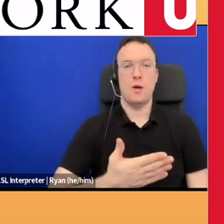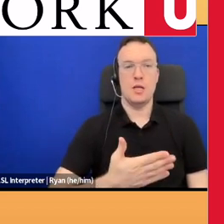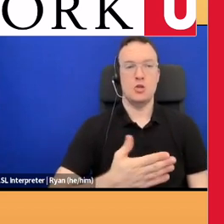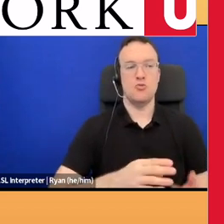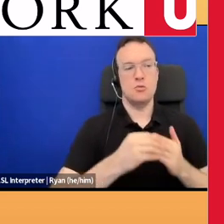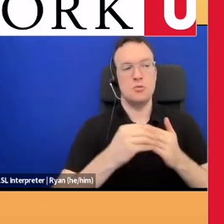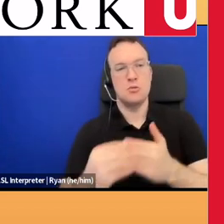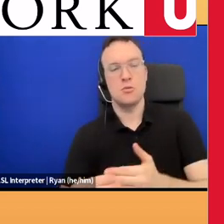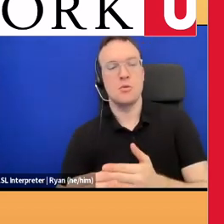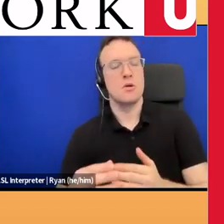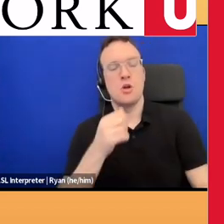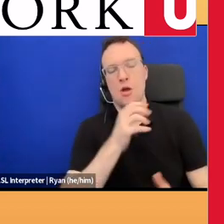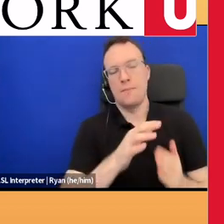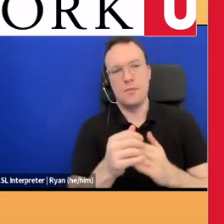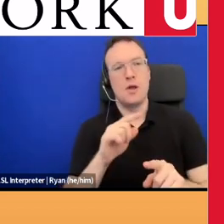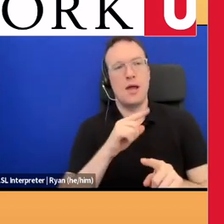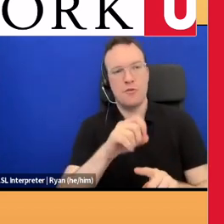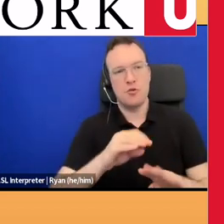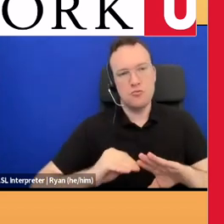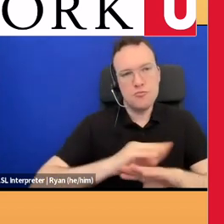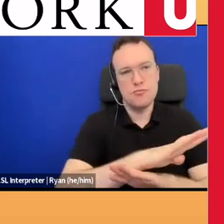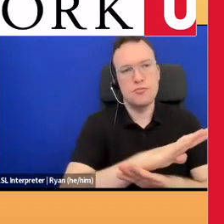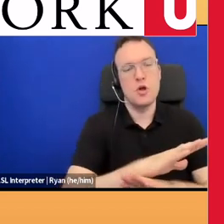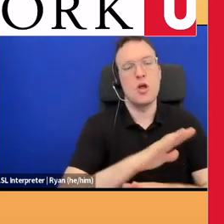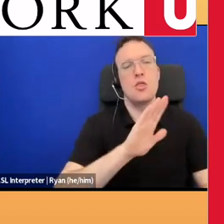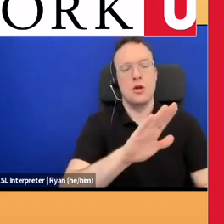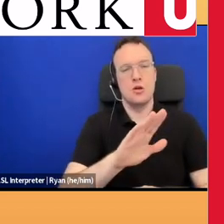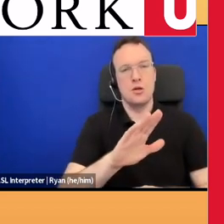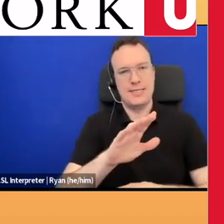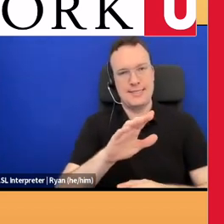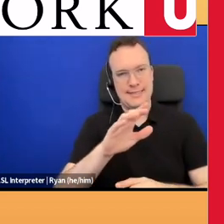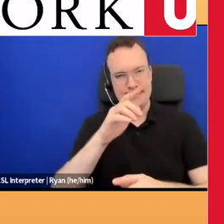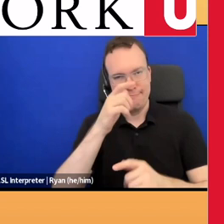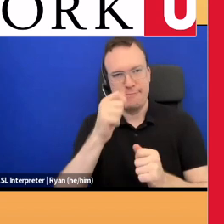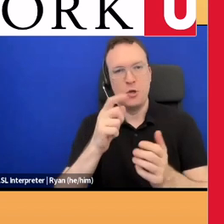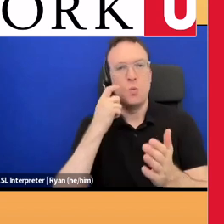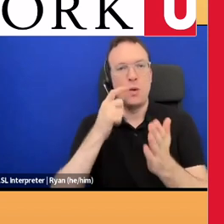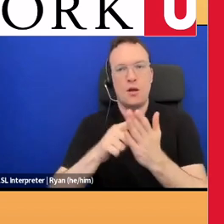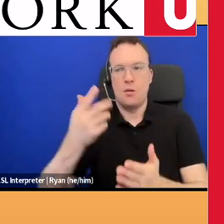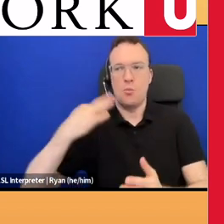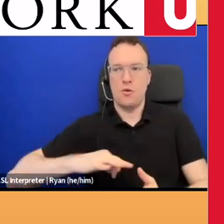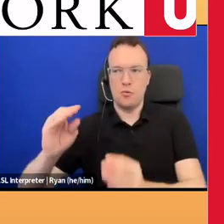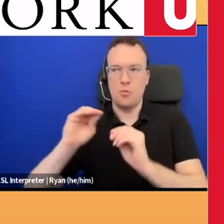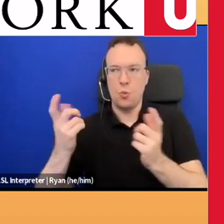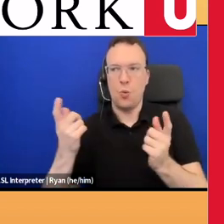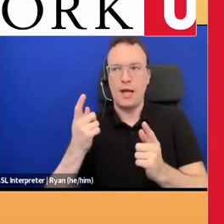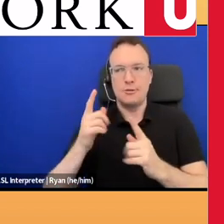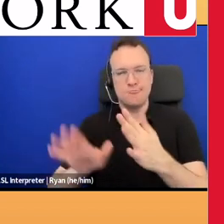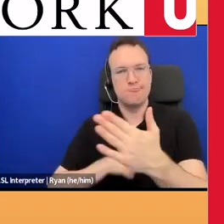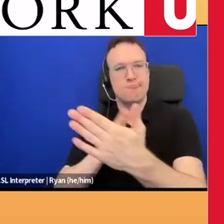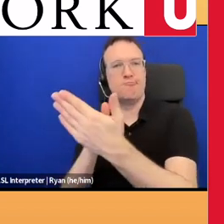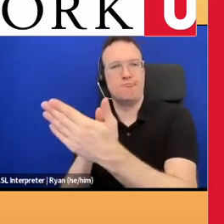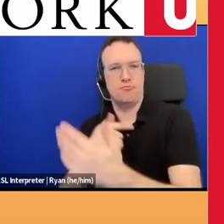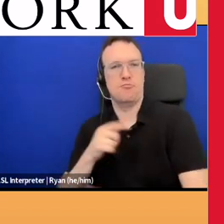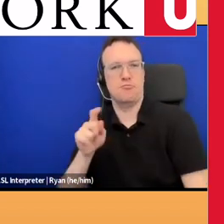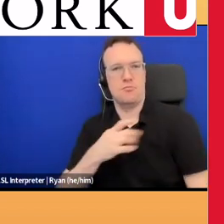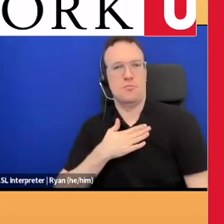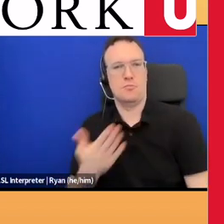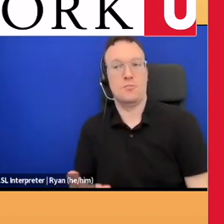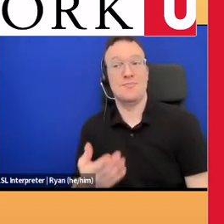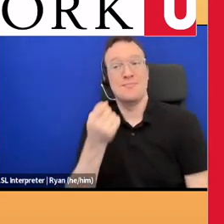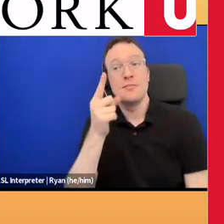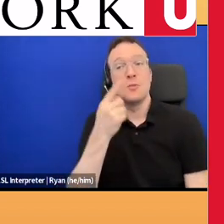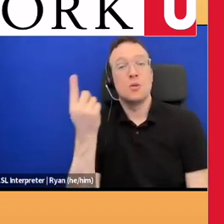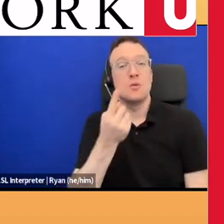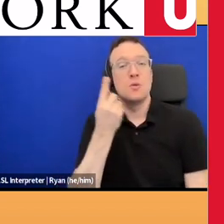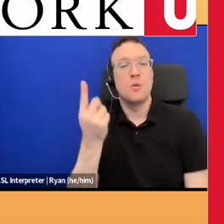their interests by working against the gender structures that give me privilege. But there is always